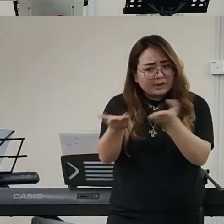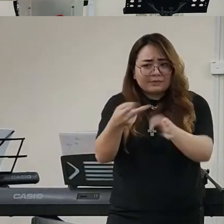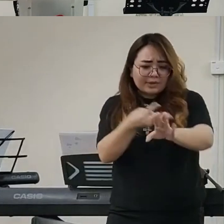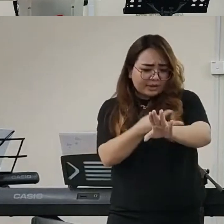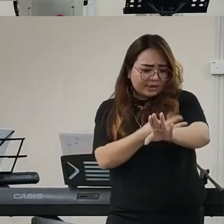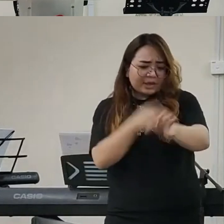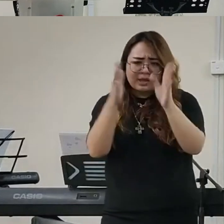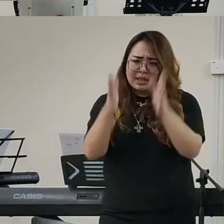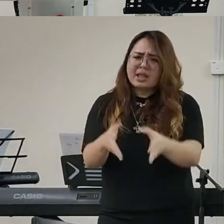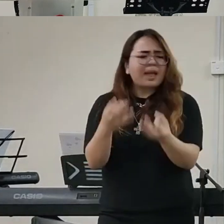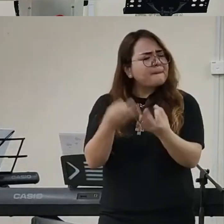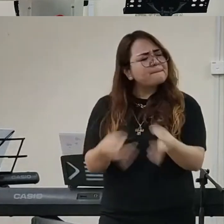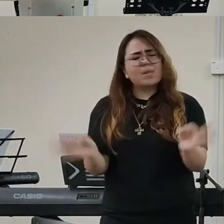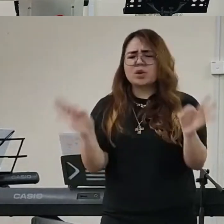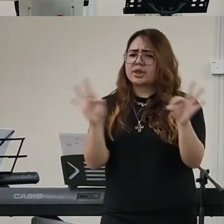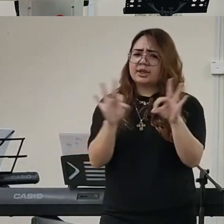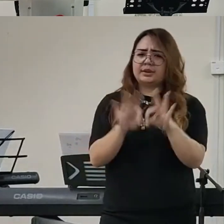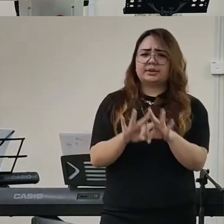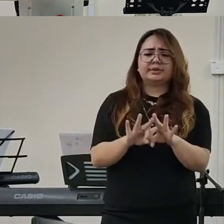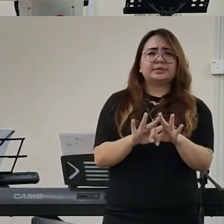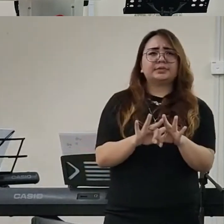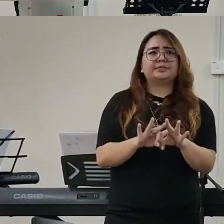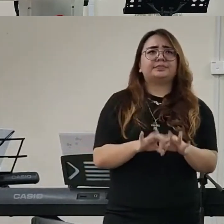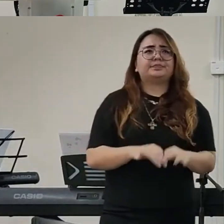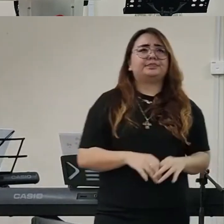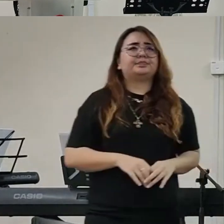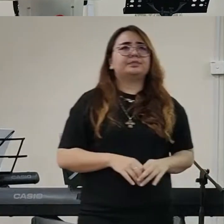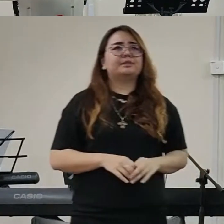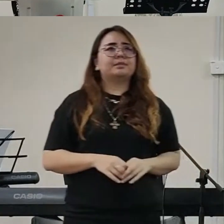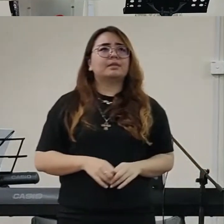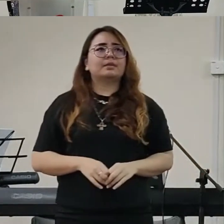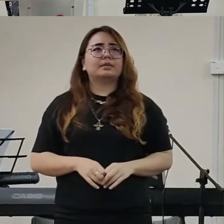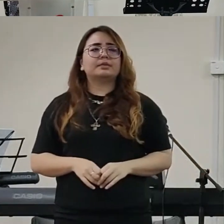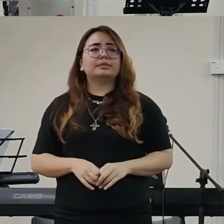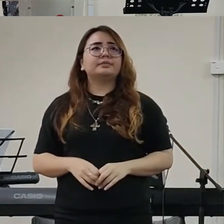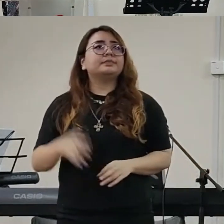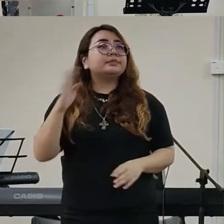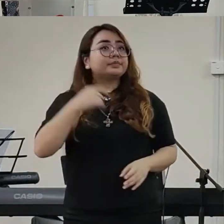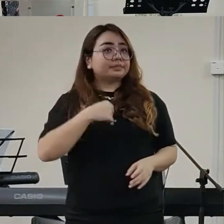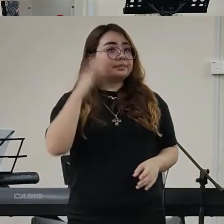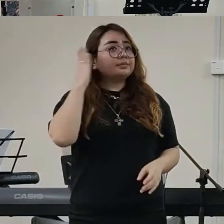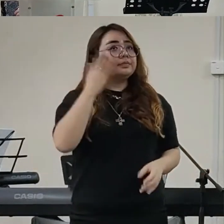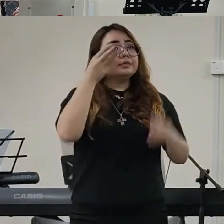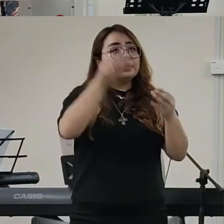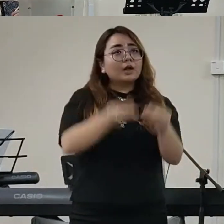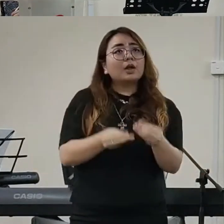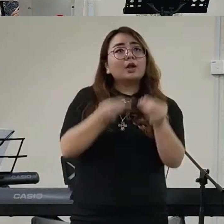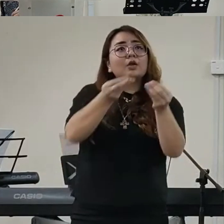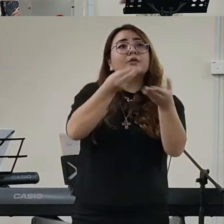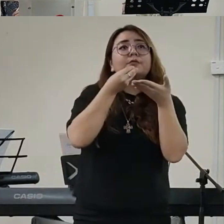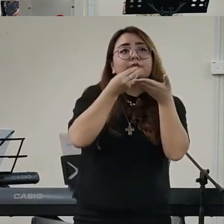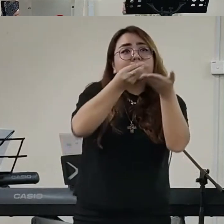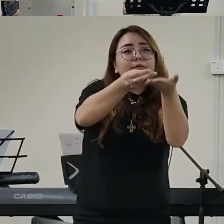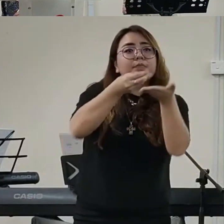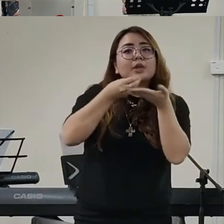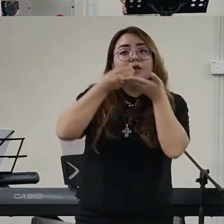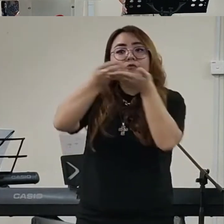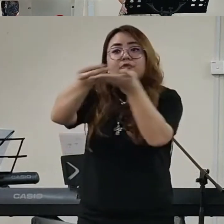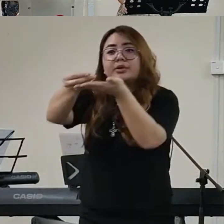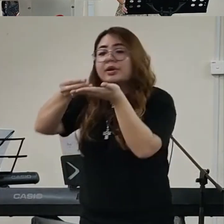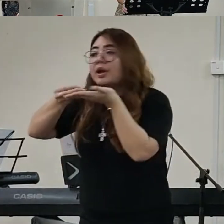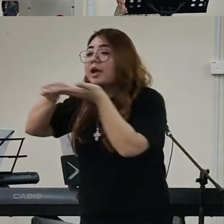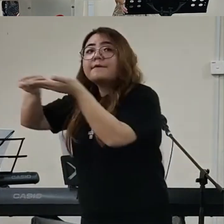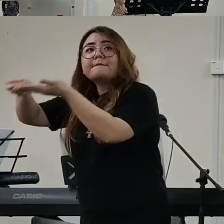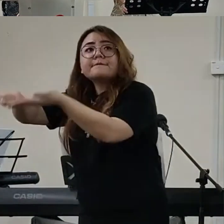Verse 14, I will feed them in good pasture, and their fold shall be on the high mountains of Israel.